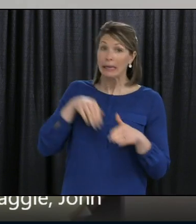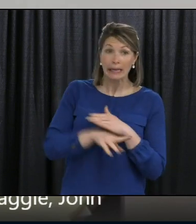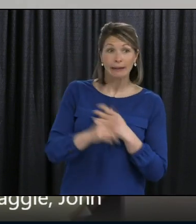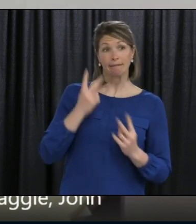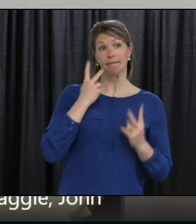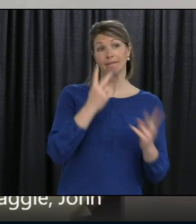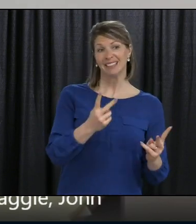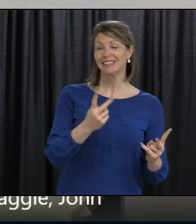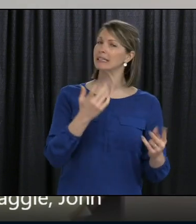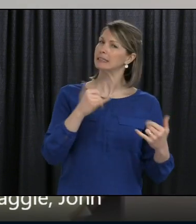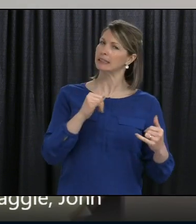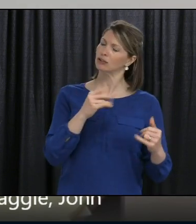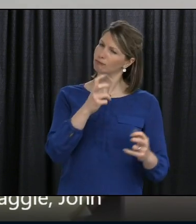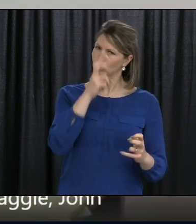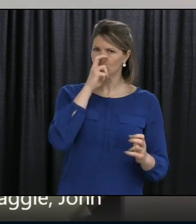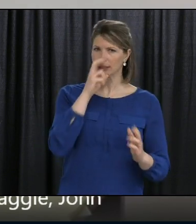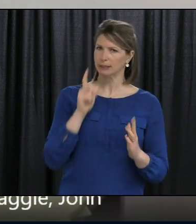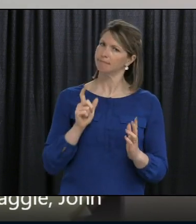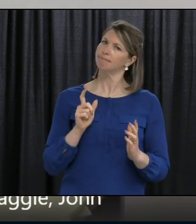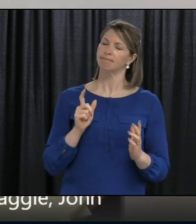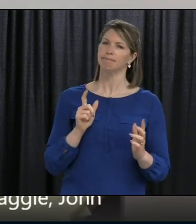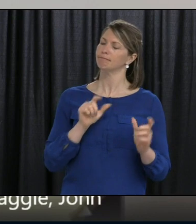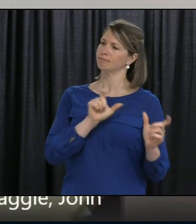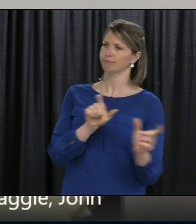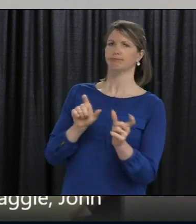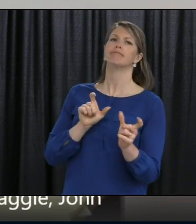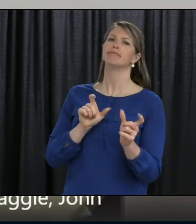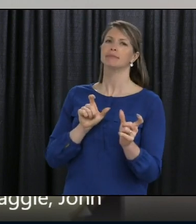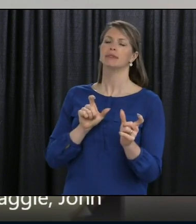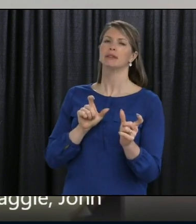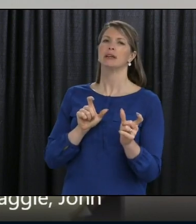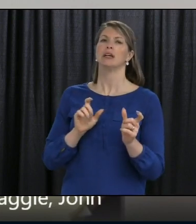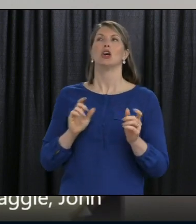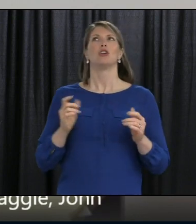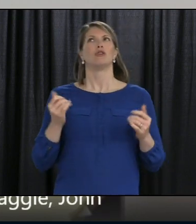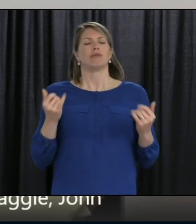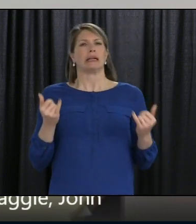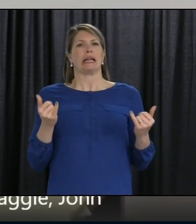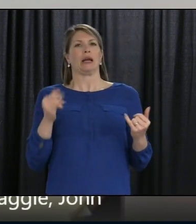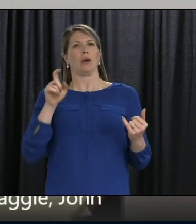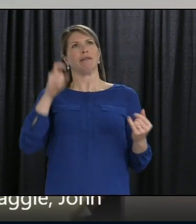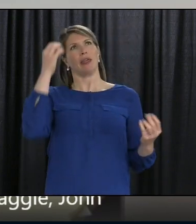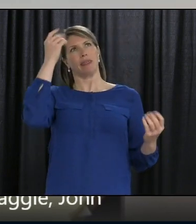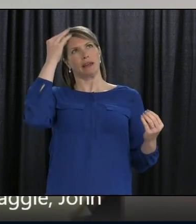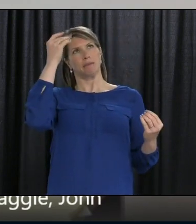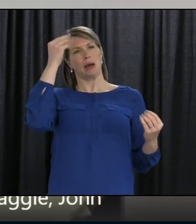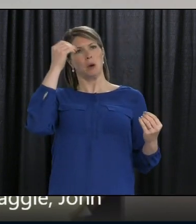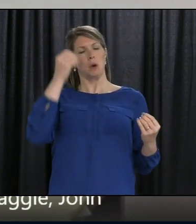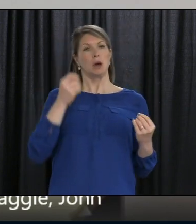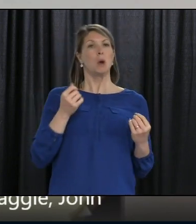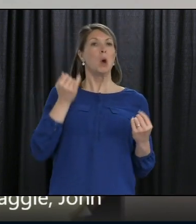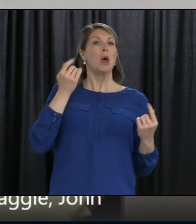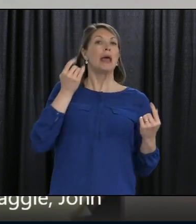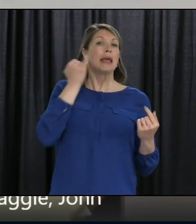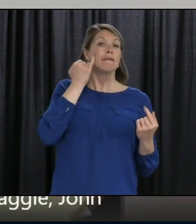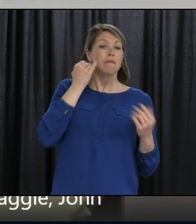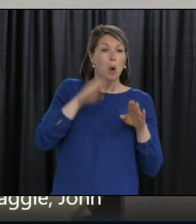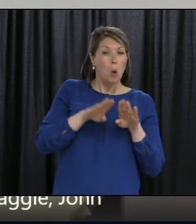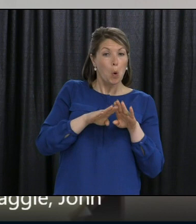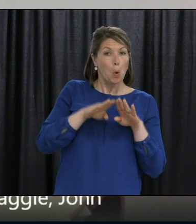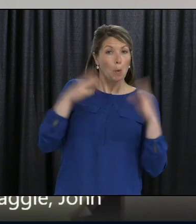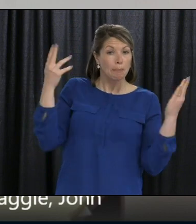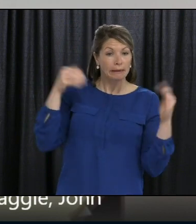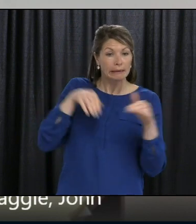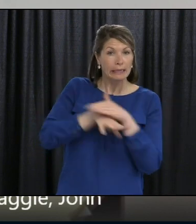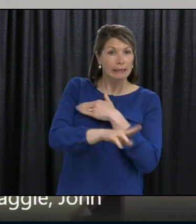under consideration. The challenge is, when would that make sense from a public health point of view? Our vulnerable